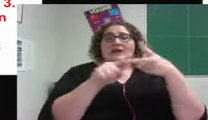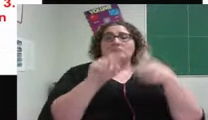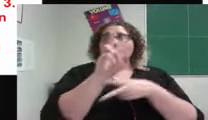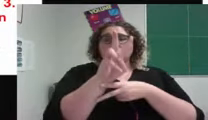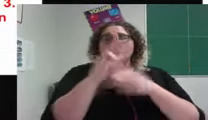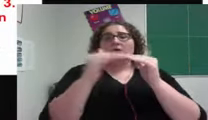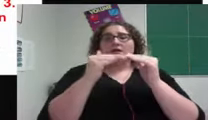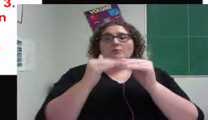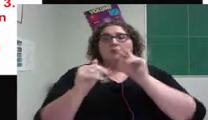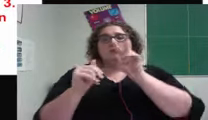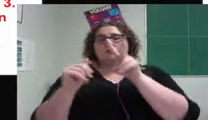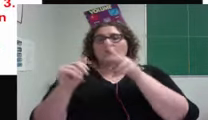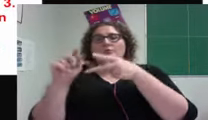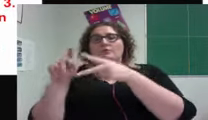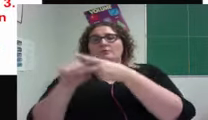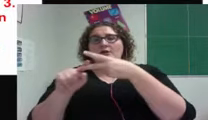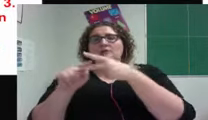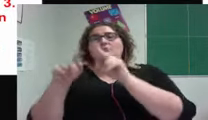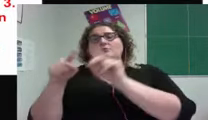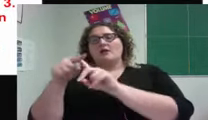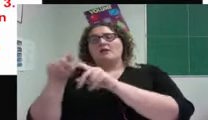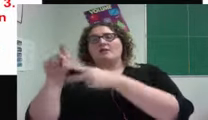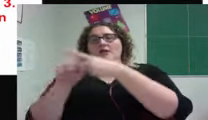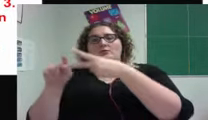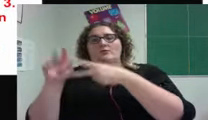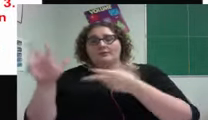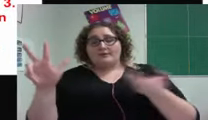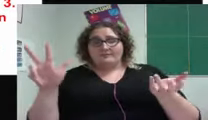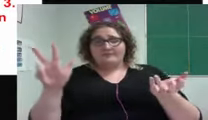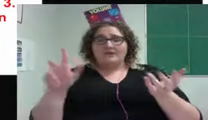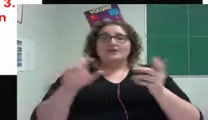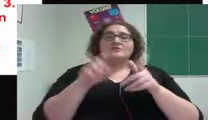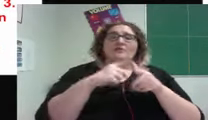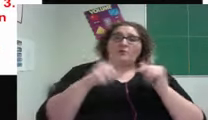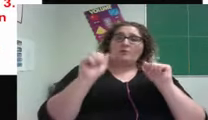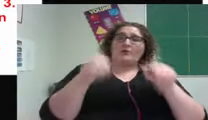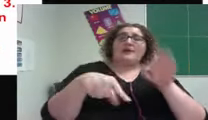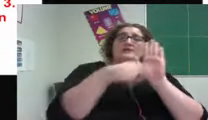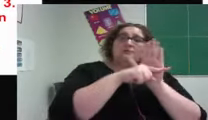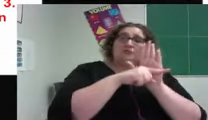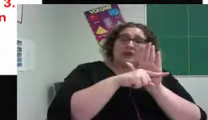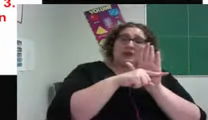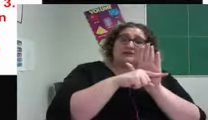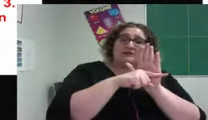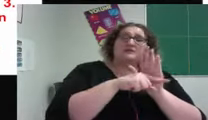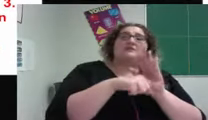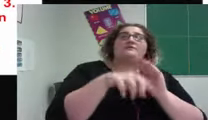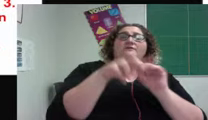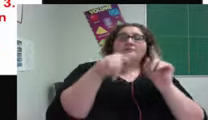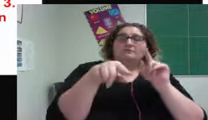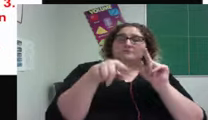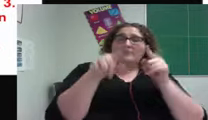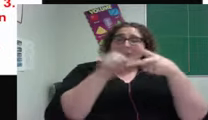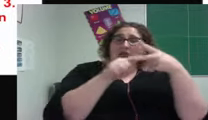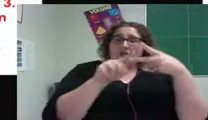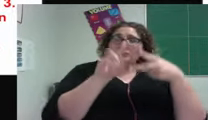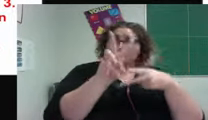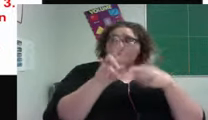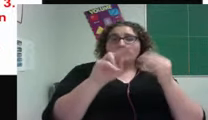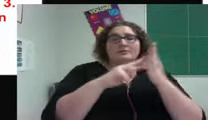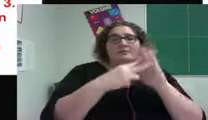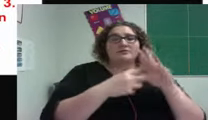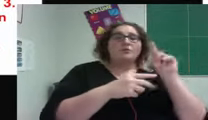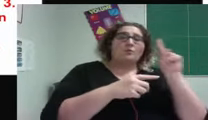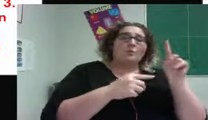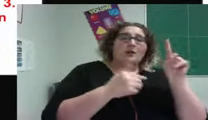from both sides, resulting in that angle 1 is equal to angle 3. And finally, angle 1 is congruent to angle 3 because equal angles